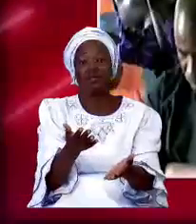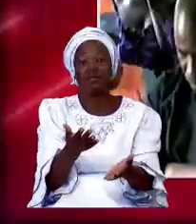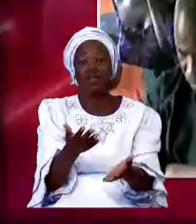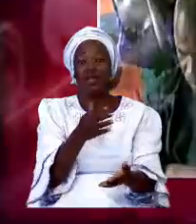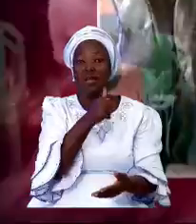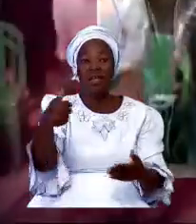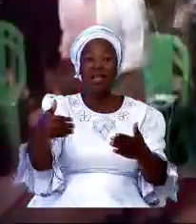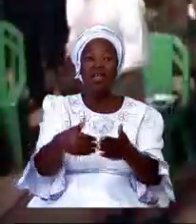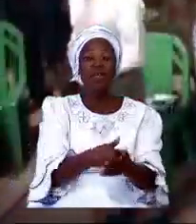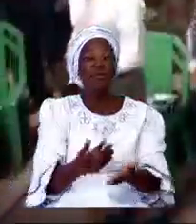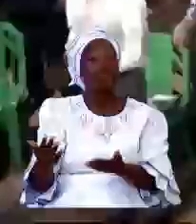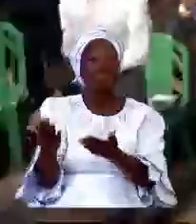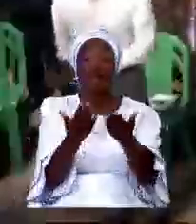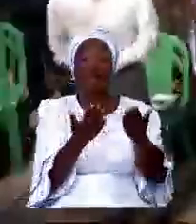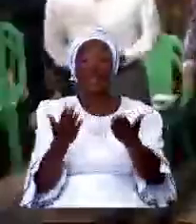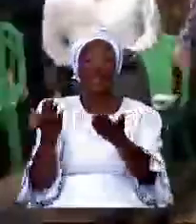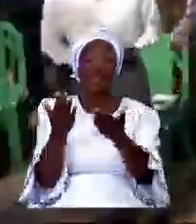a new obedience,